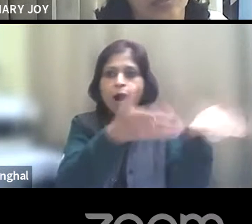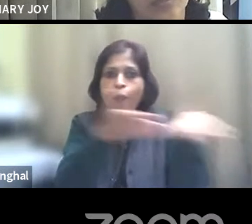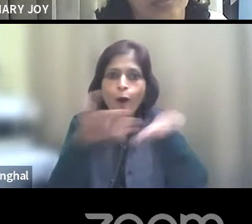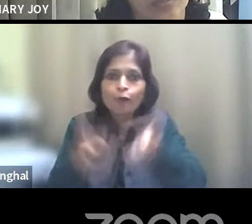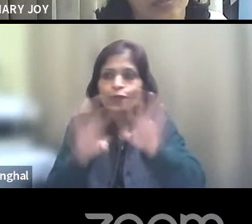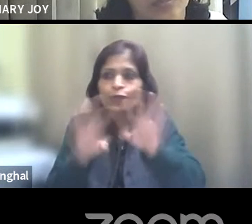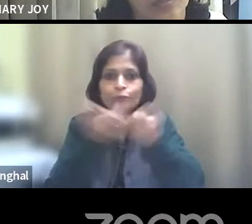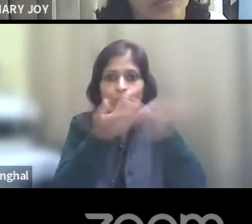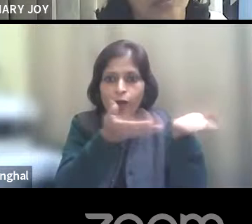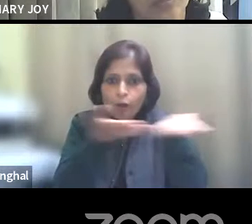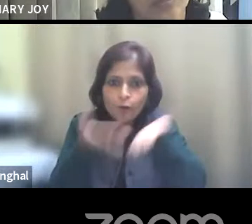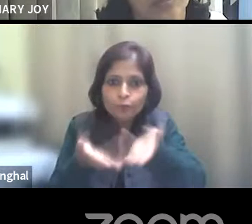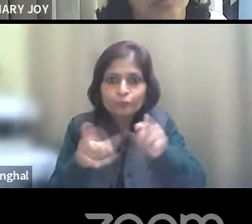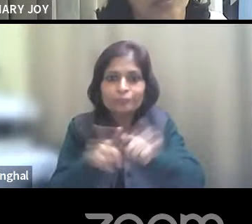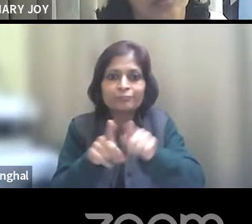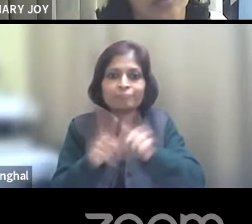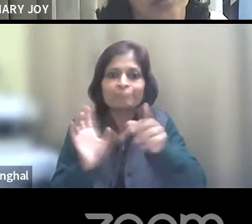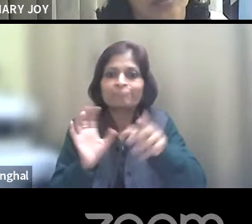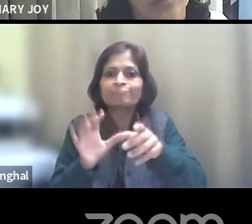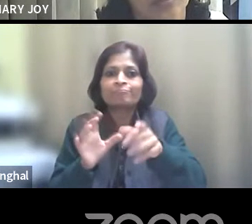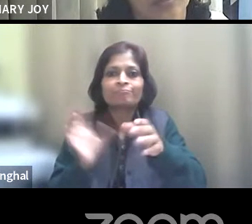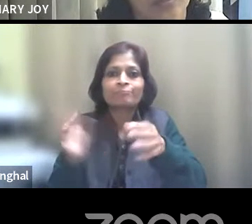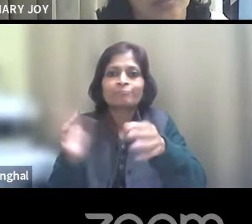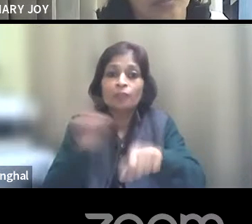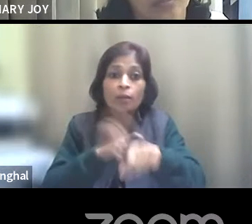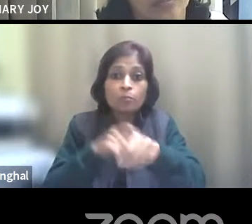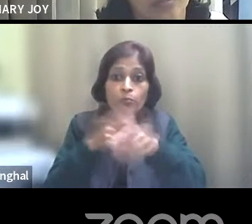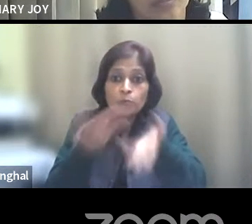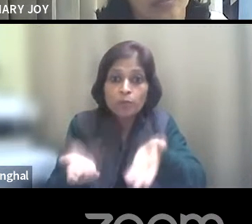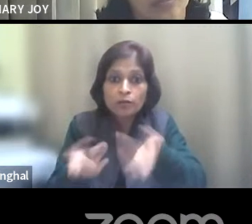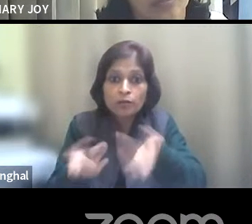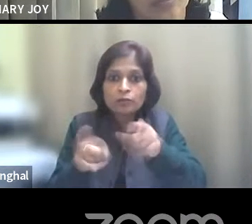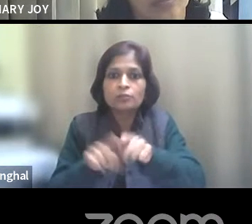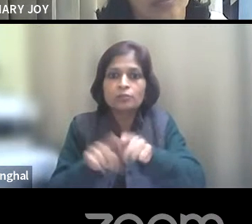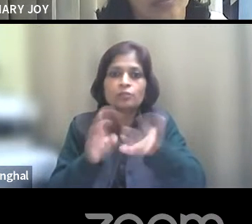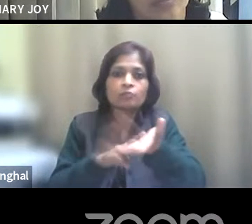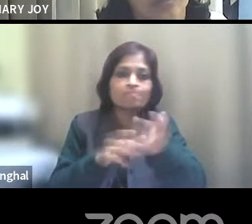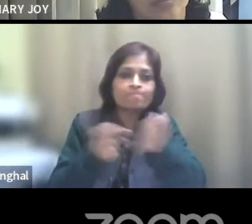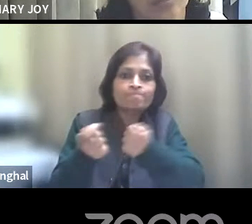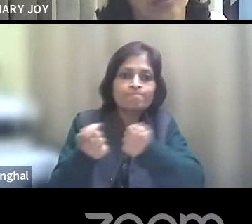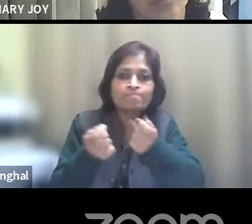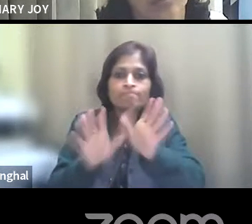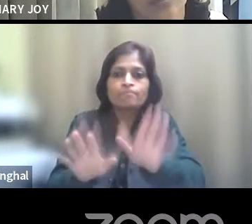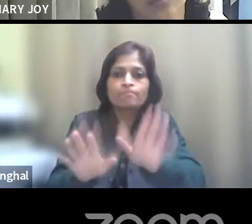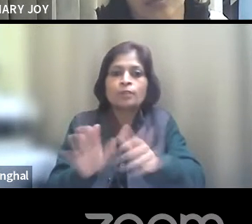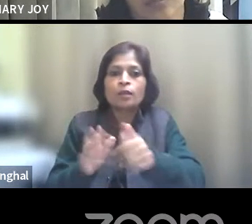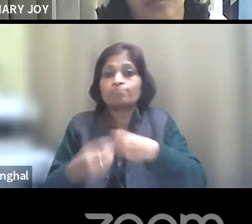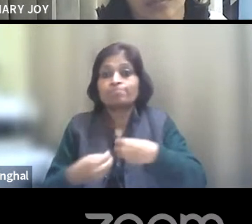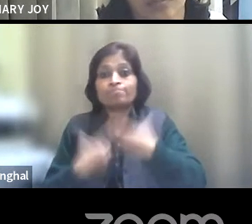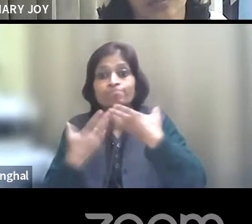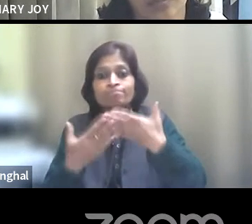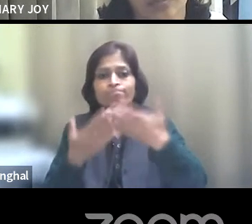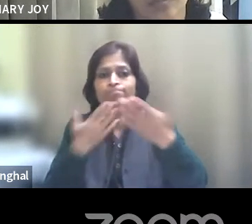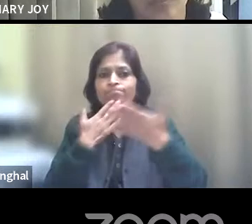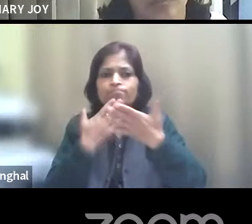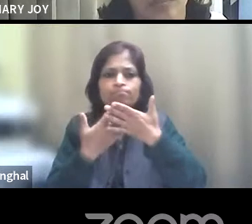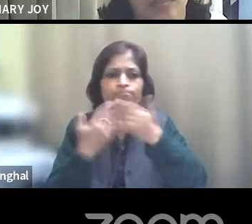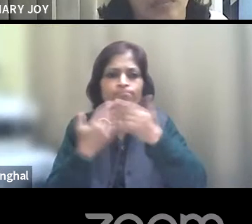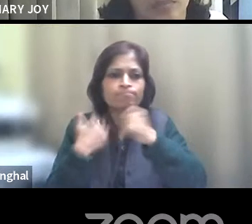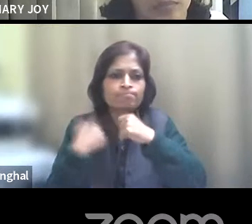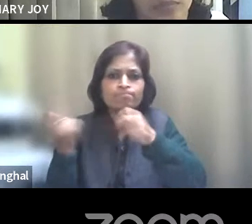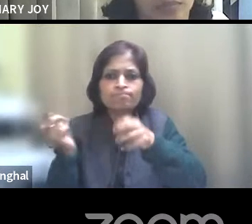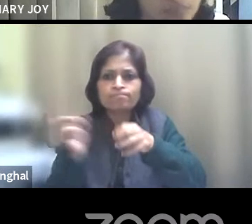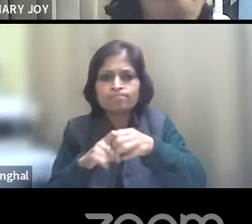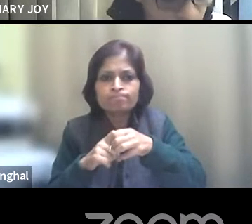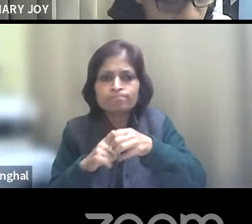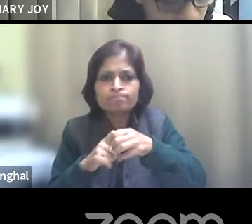wanted to, but to get that time. So yeah. I'm grateful, but I think he's not able to log